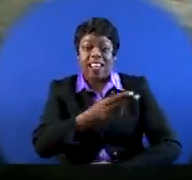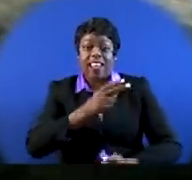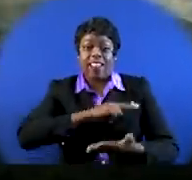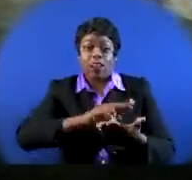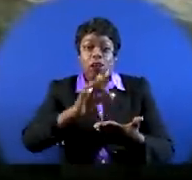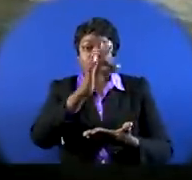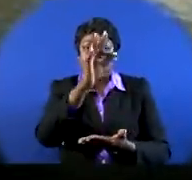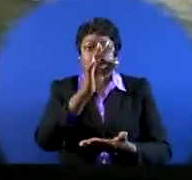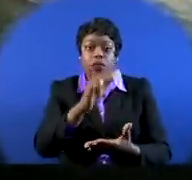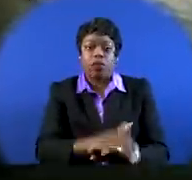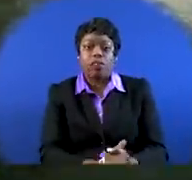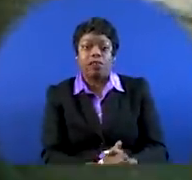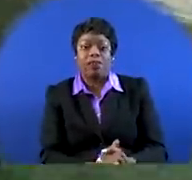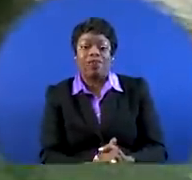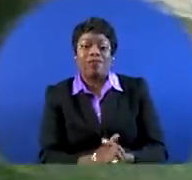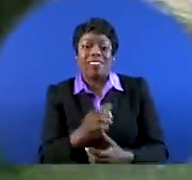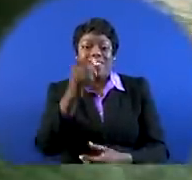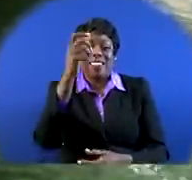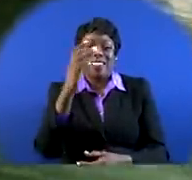Bless you, God.